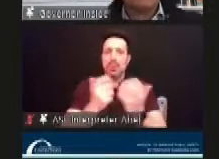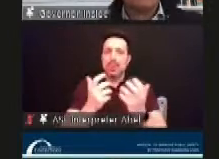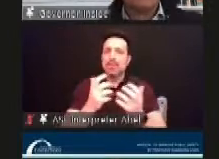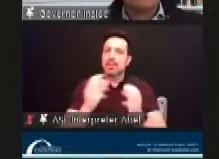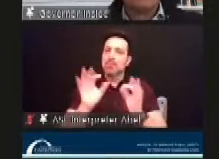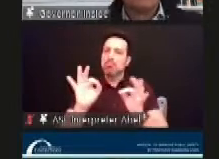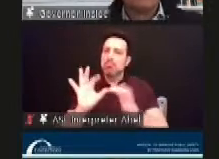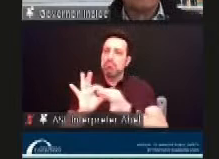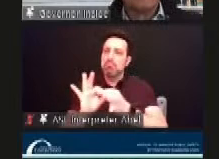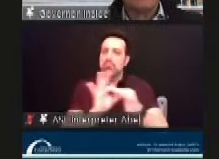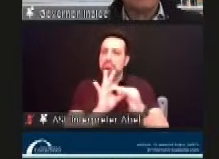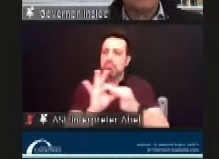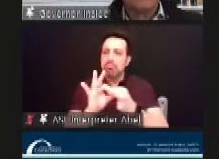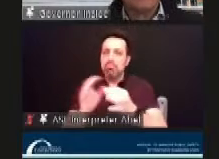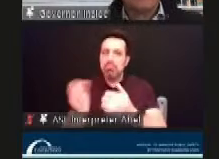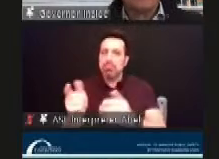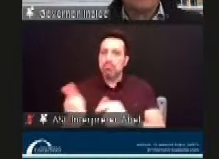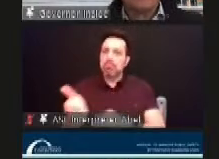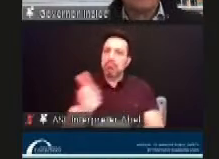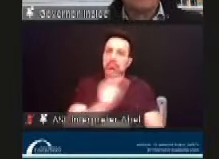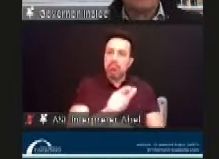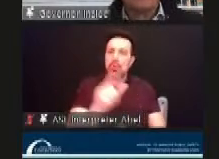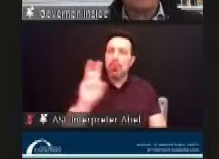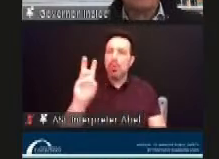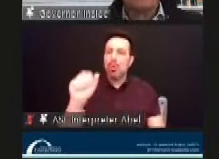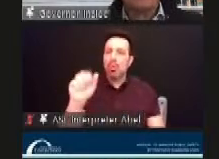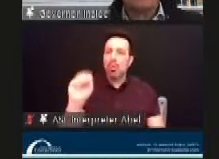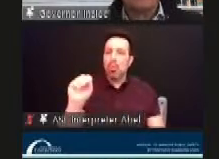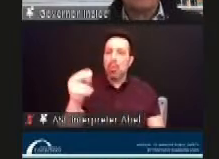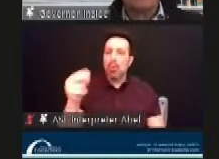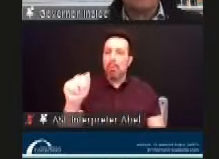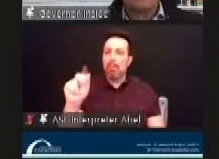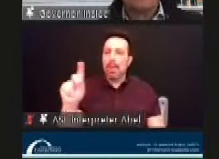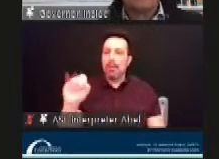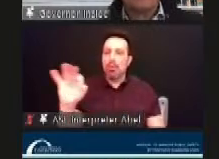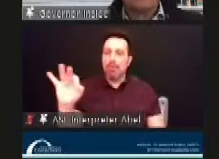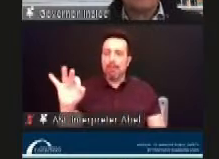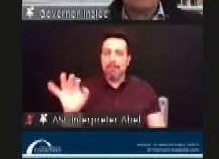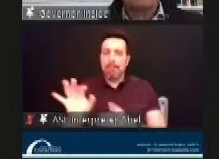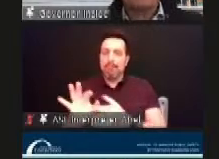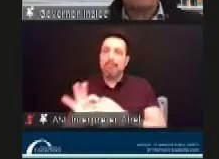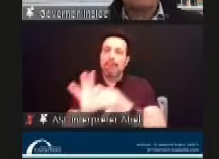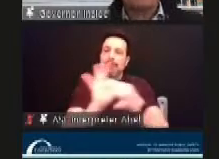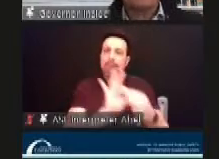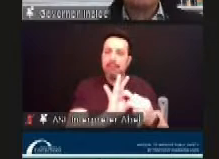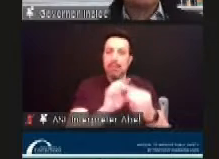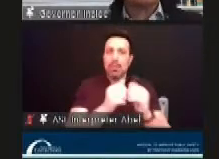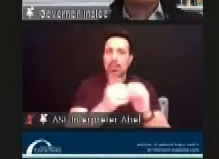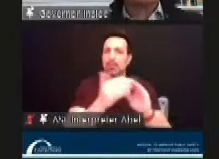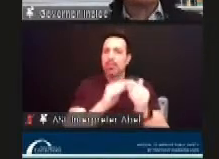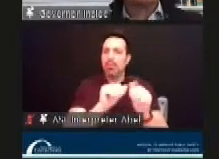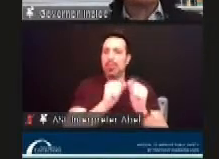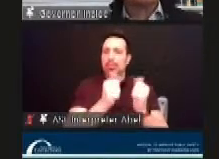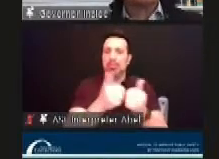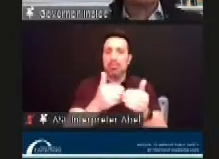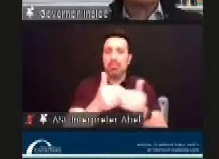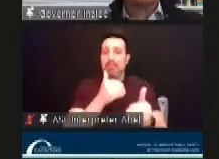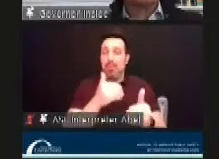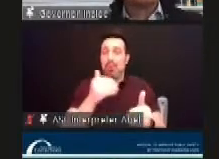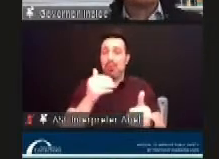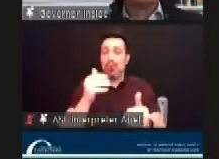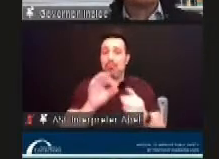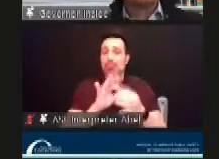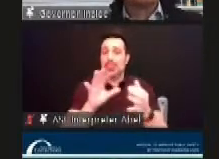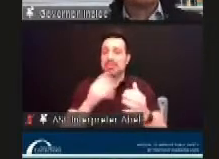to a community behavioral agency prior to release. I will now turn the presentation over to